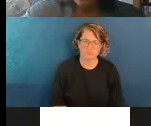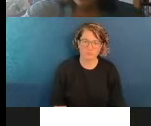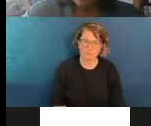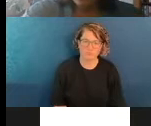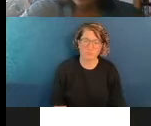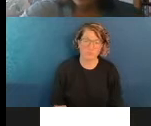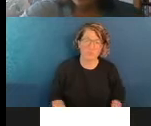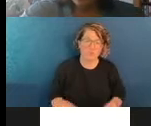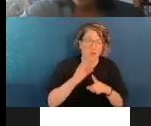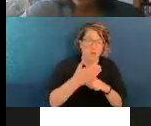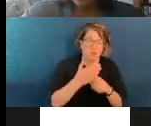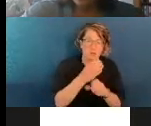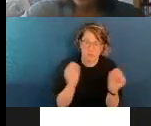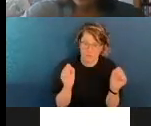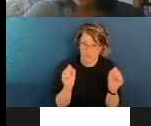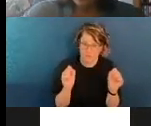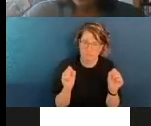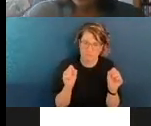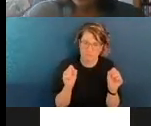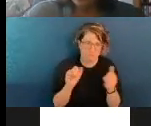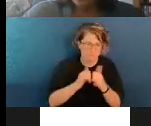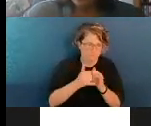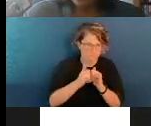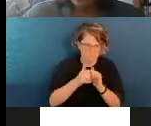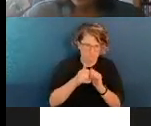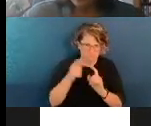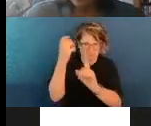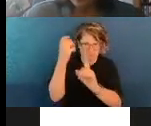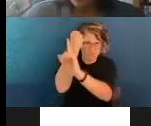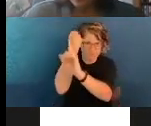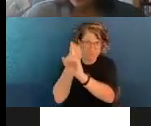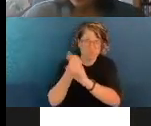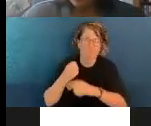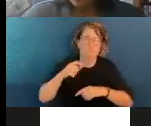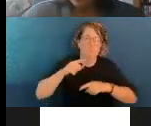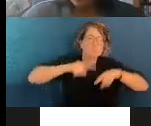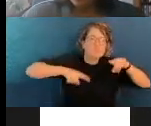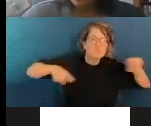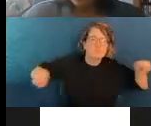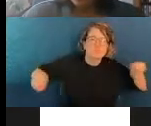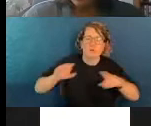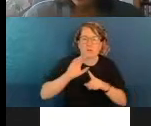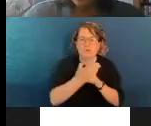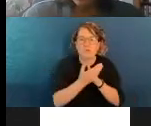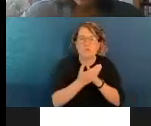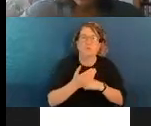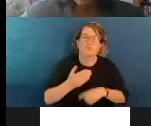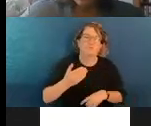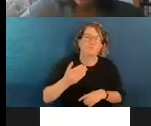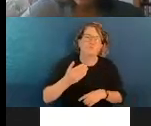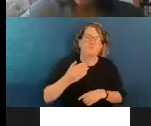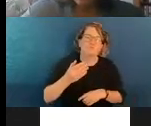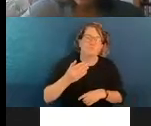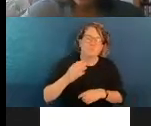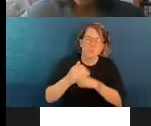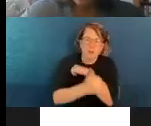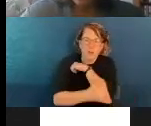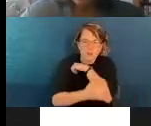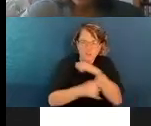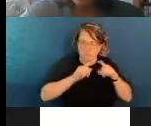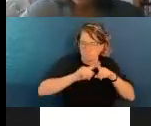Cultural safety is achieved when people of diverse cultural and ethnic backgrounds feel respected and safe